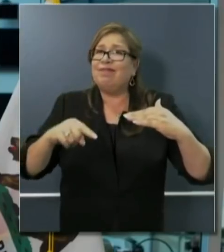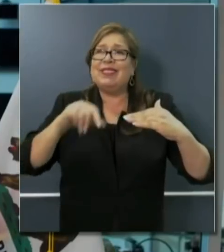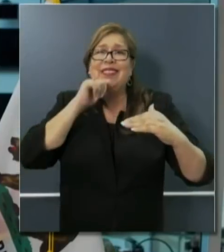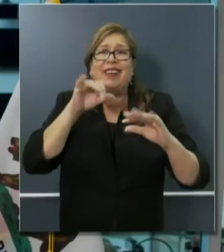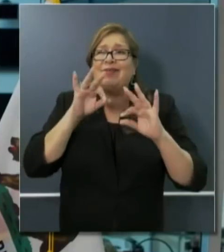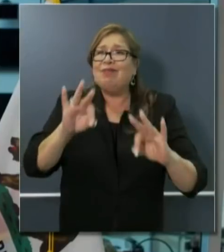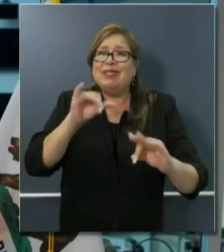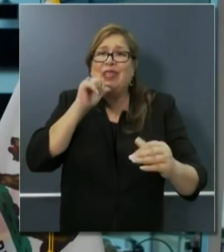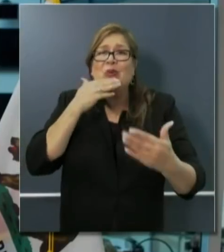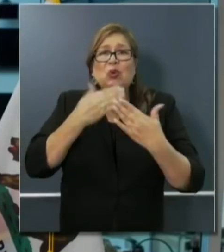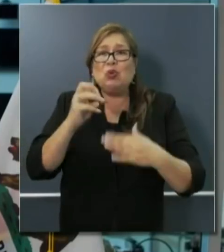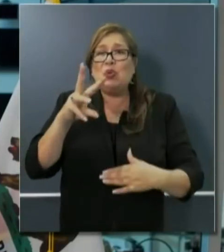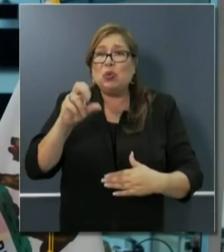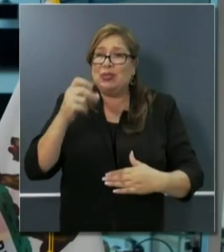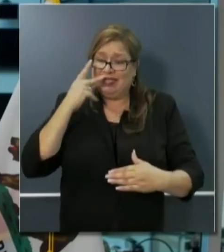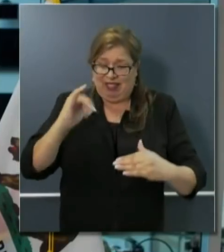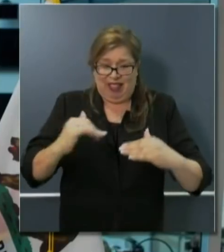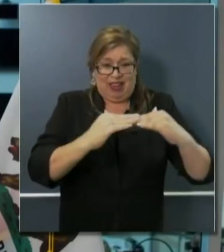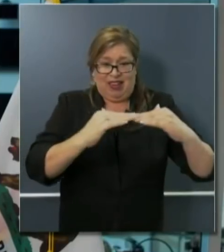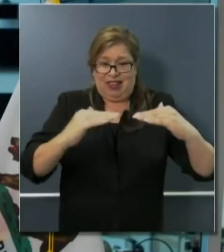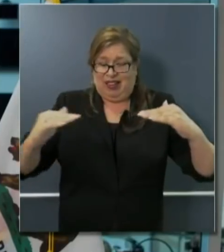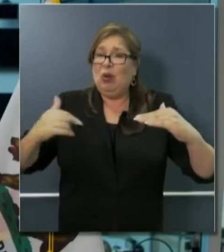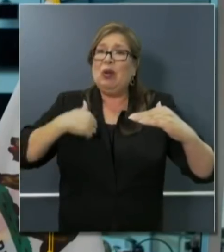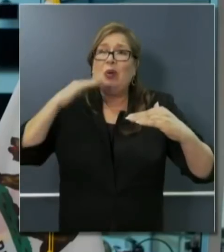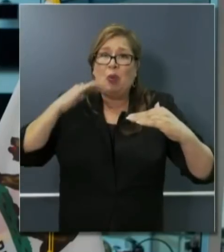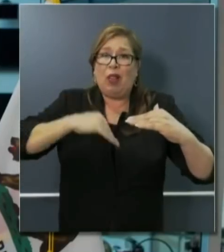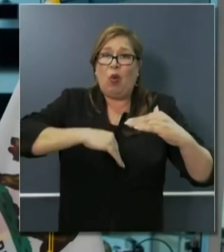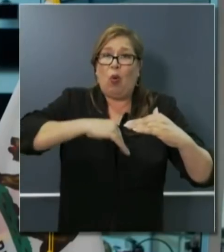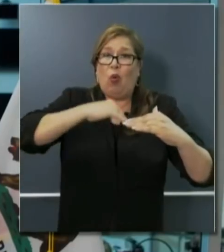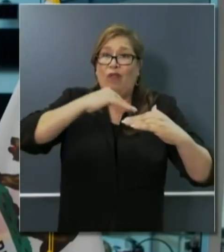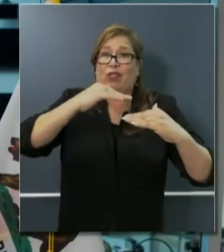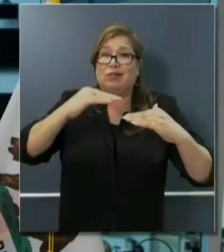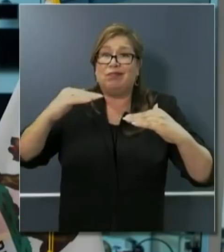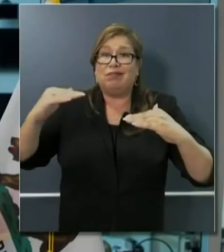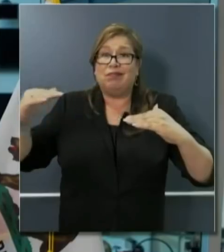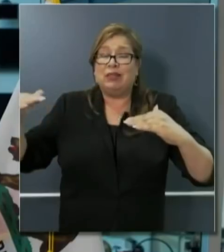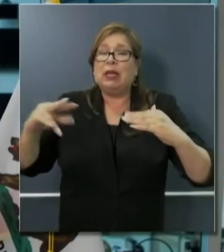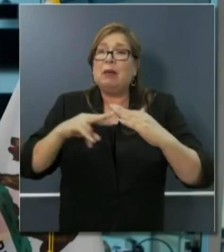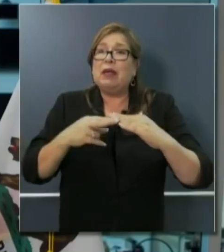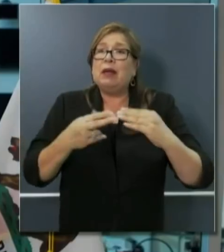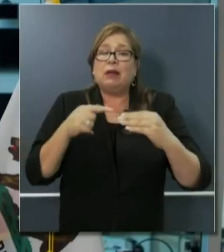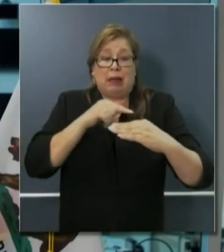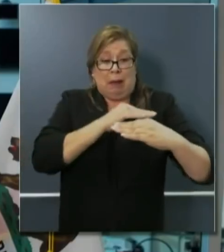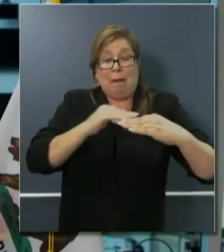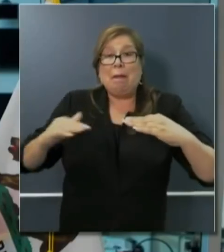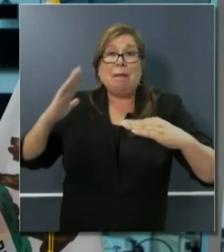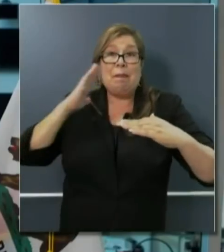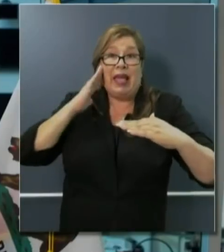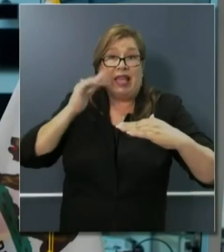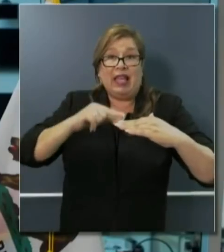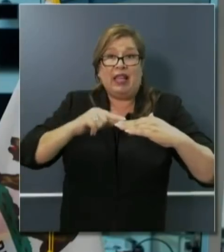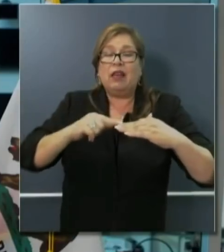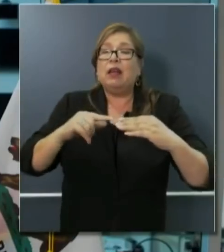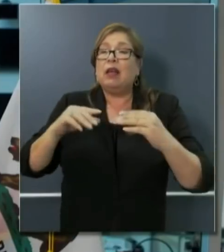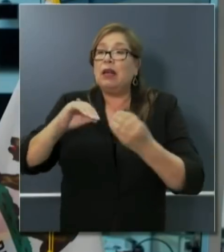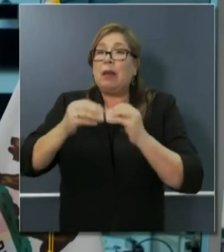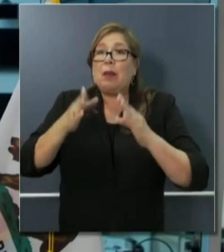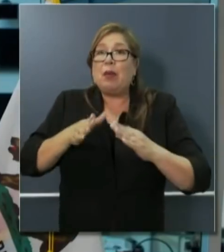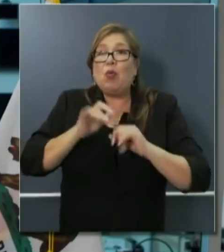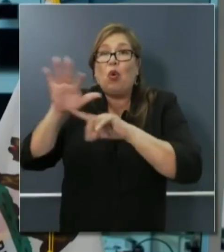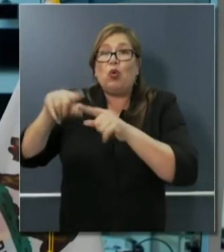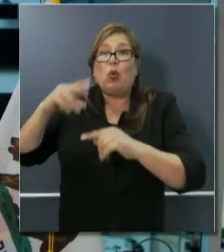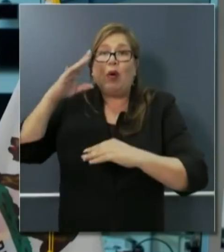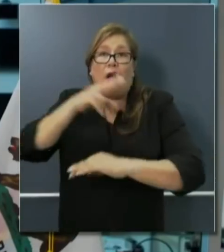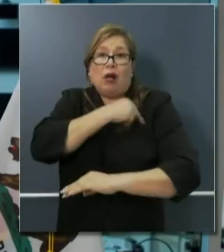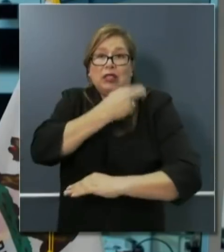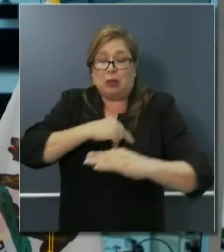we do cross this line. Our effort is to move it as far to the right as possible so that we can ensure that we